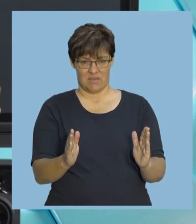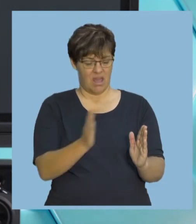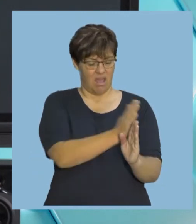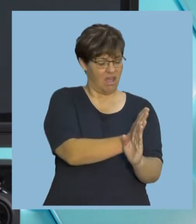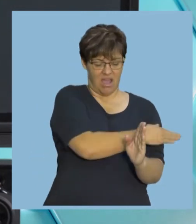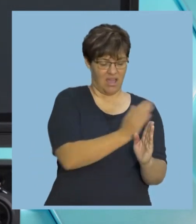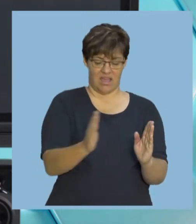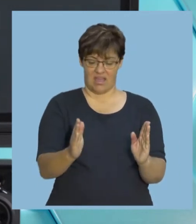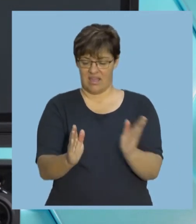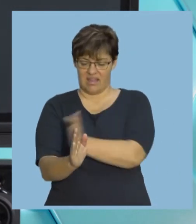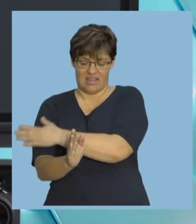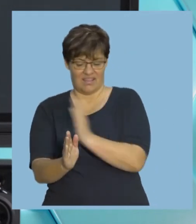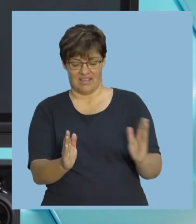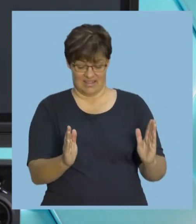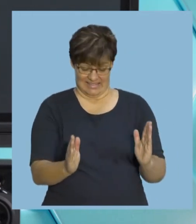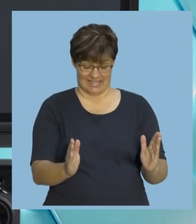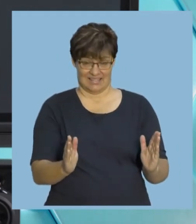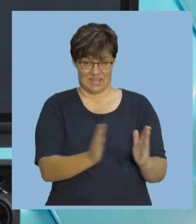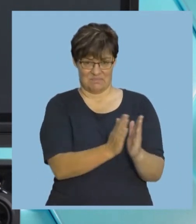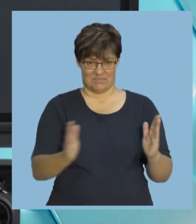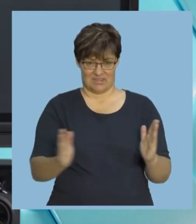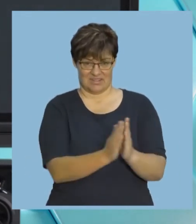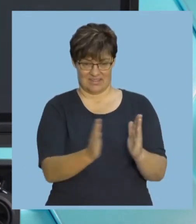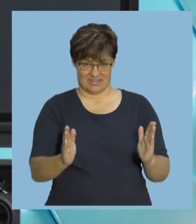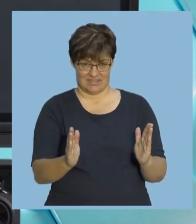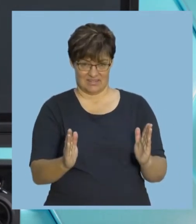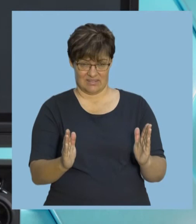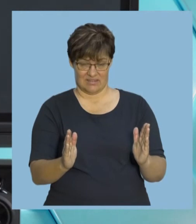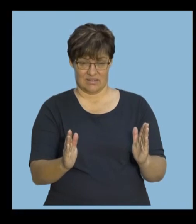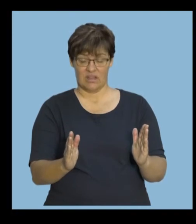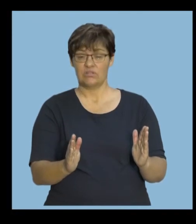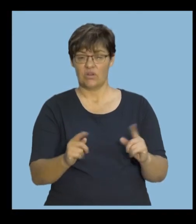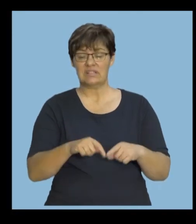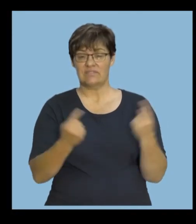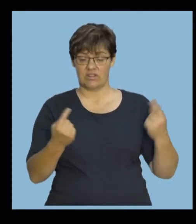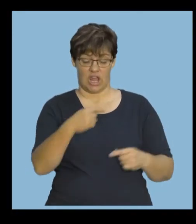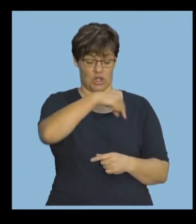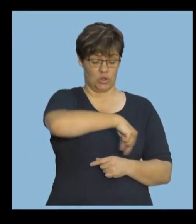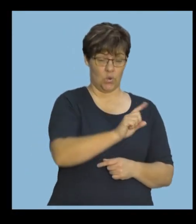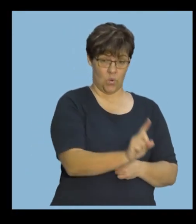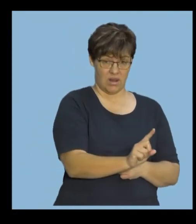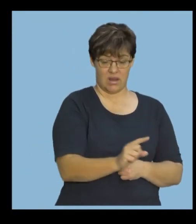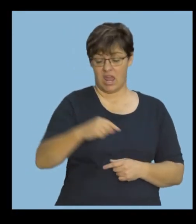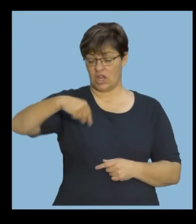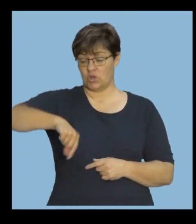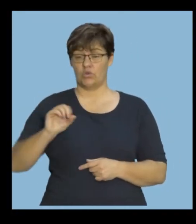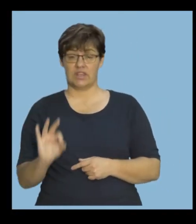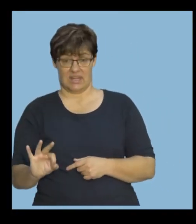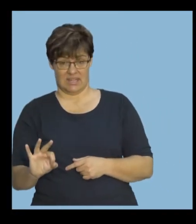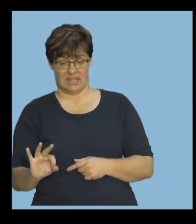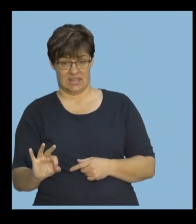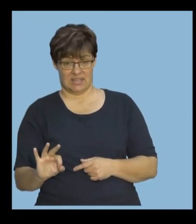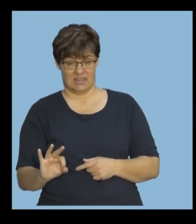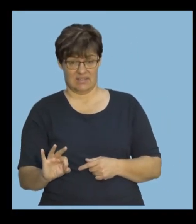is actually finding the range for that, which is the interquartile range. So the difference between Q1